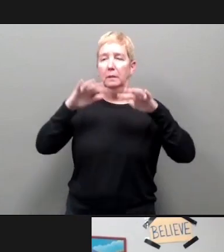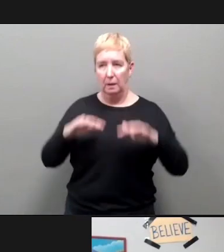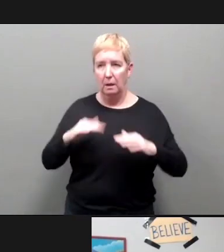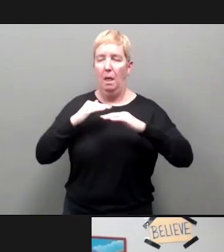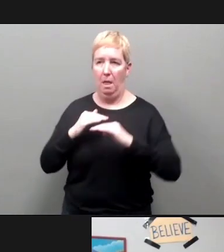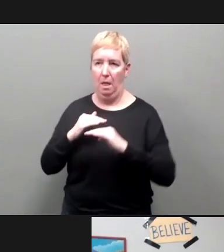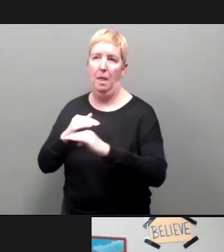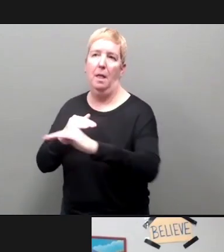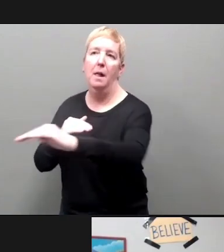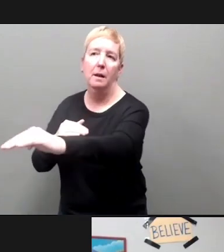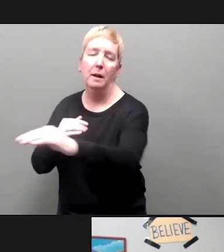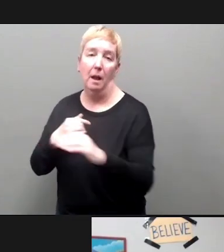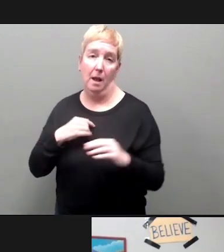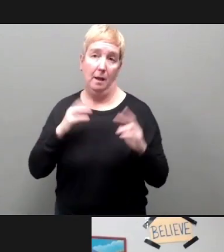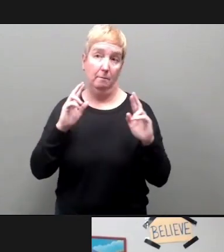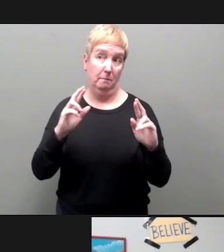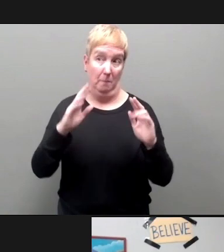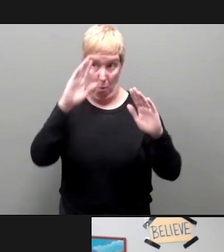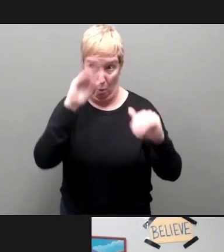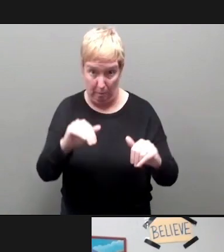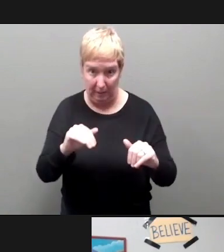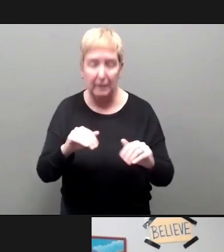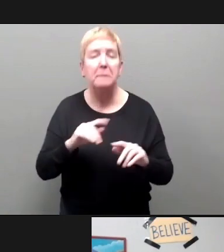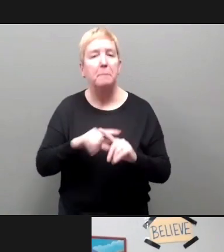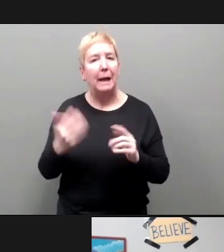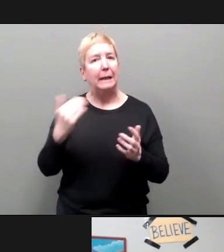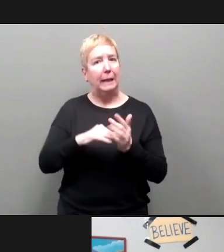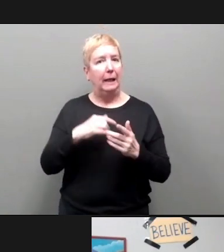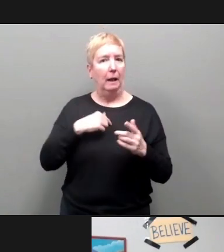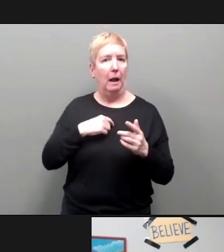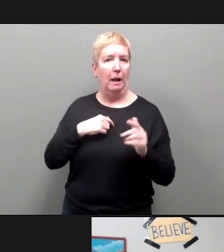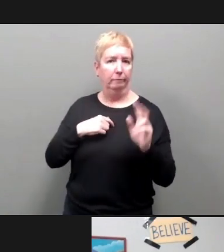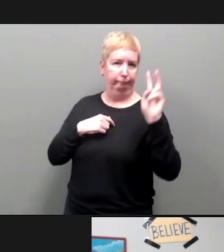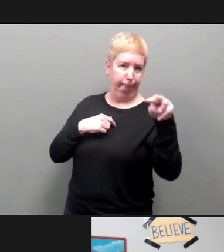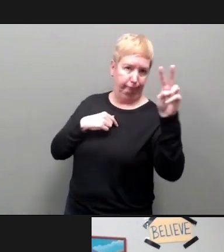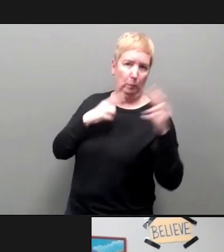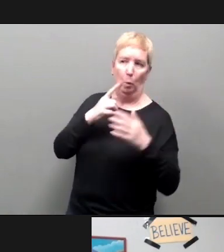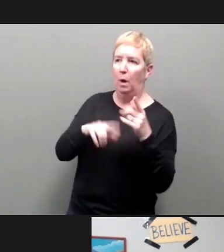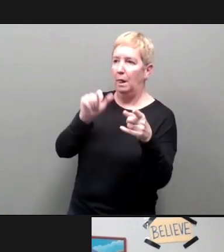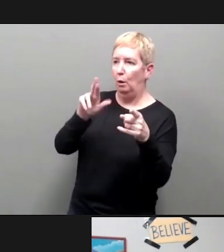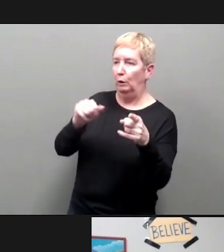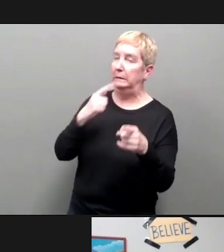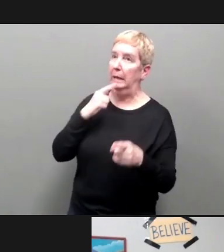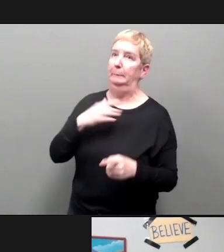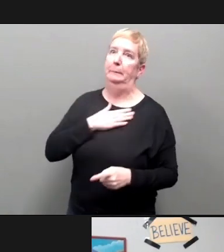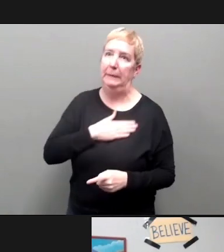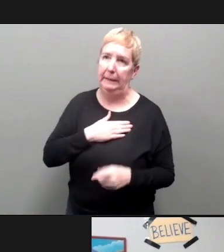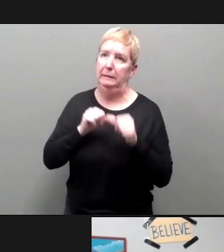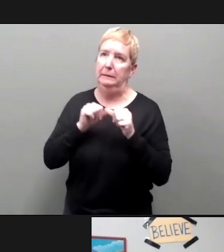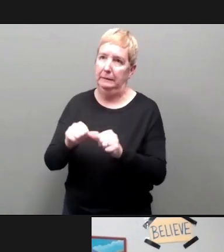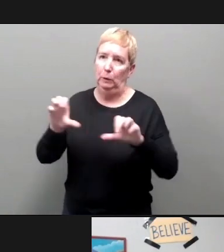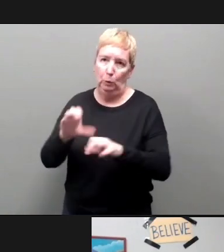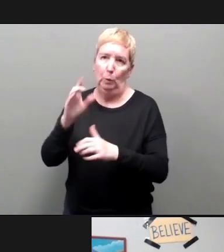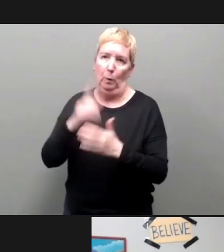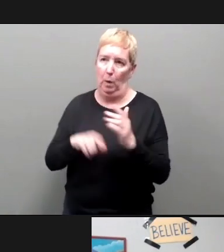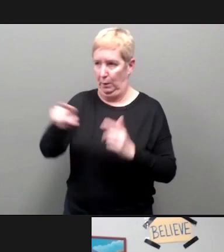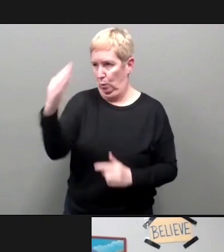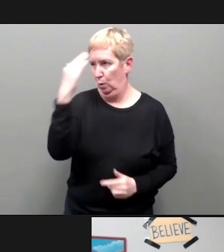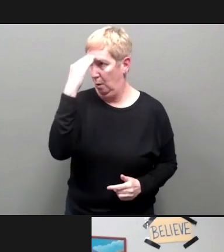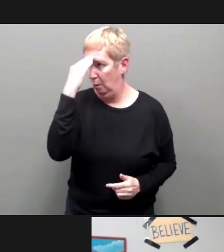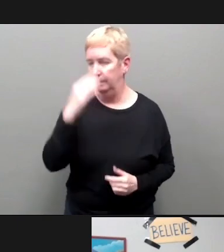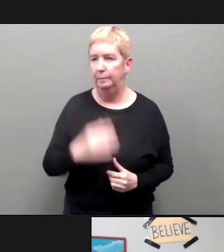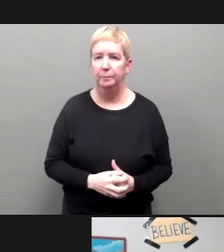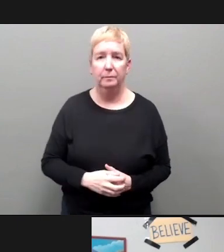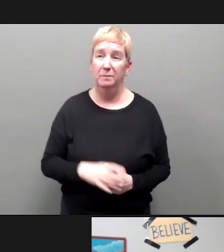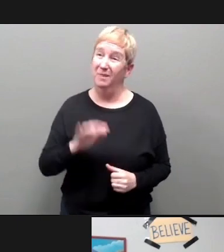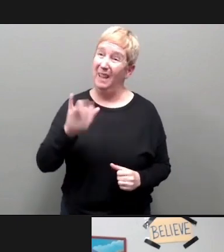Laura said, doing what you know needs to be done. Just the fact that you're watching this to get information and learn more, that really helps the whole